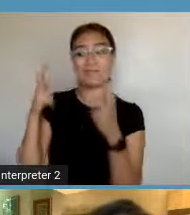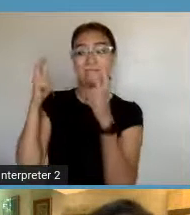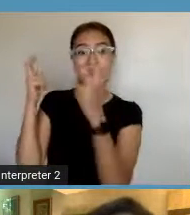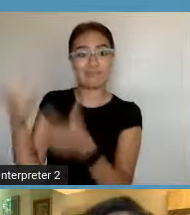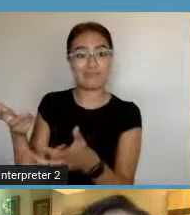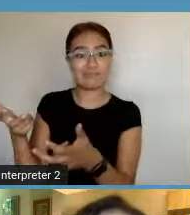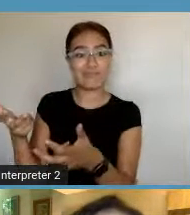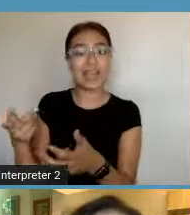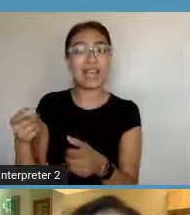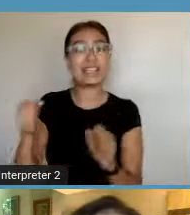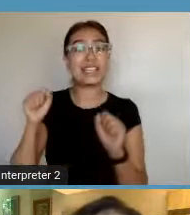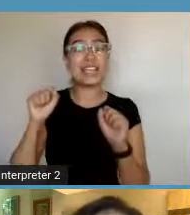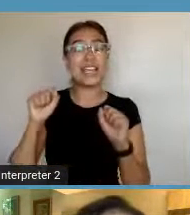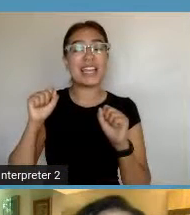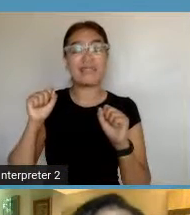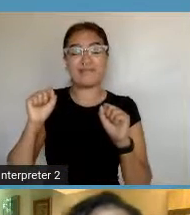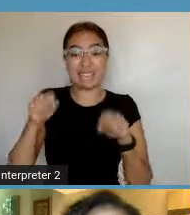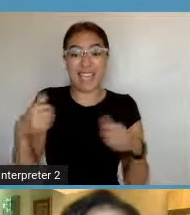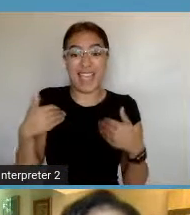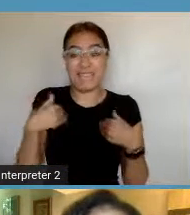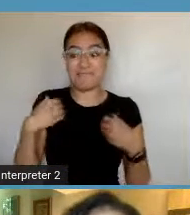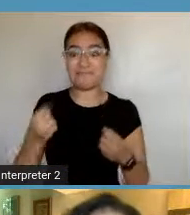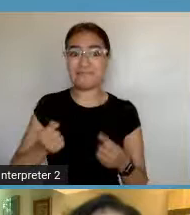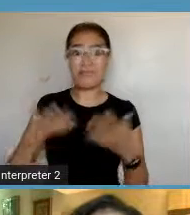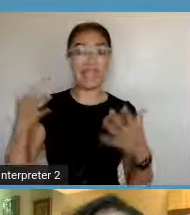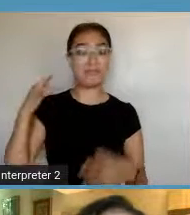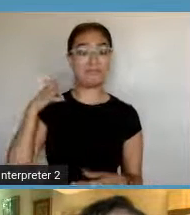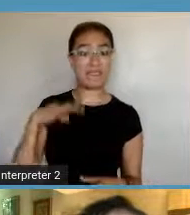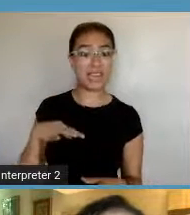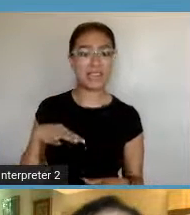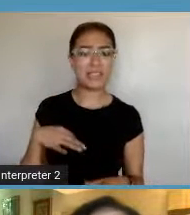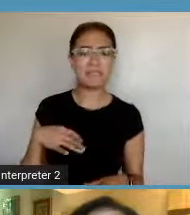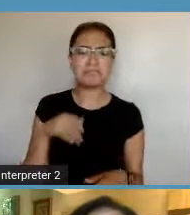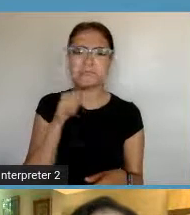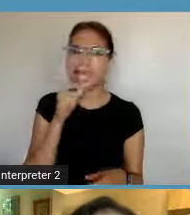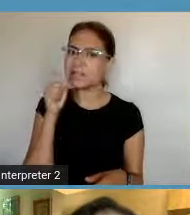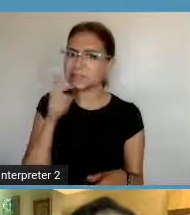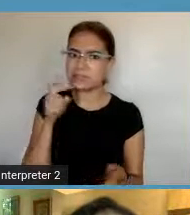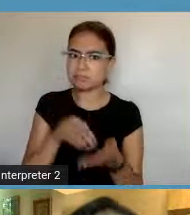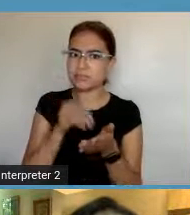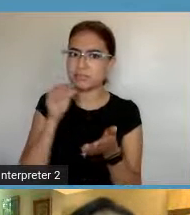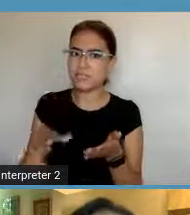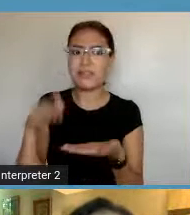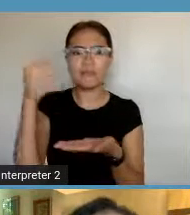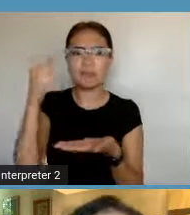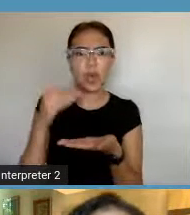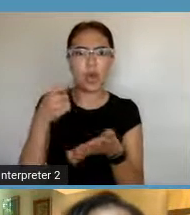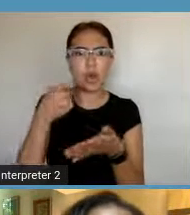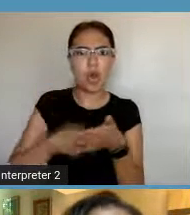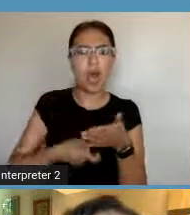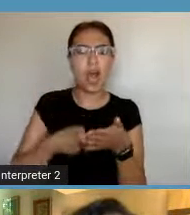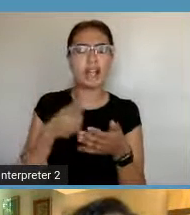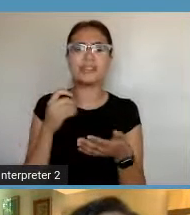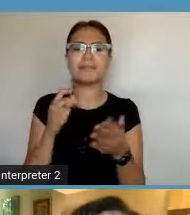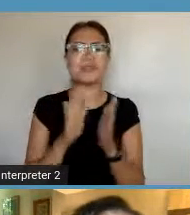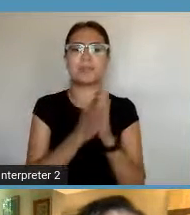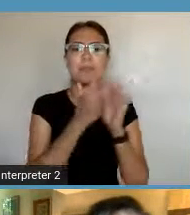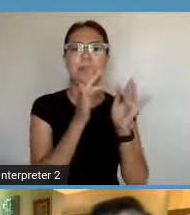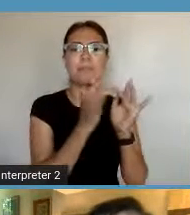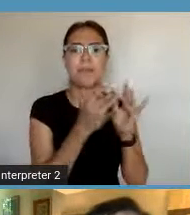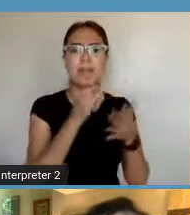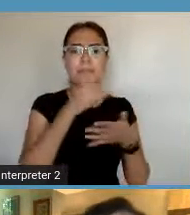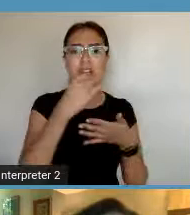substantial benefits. They don't have to be expensive, a low cost mid-range digitization project could cost